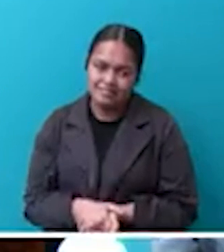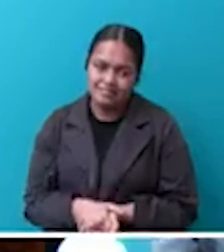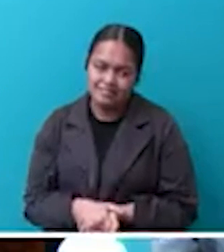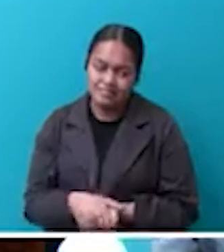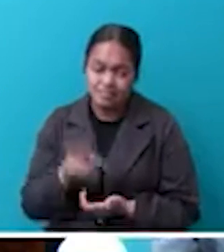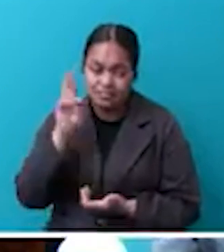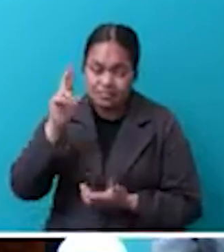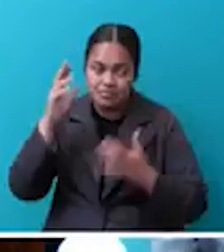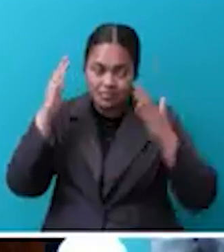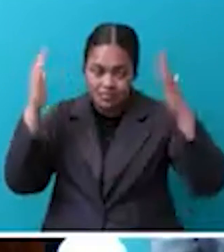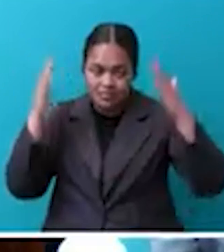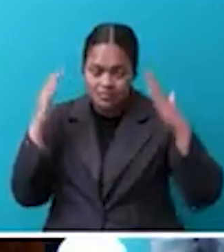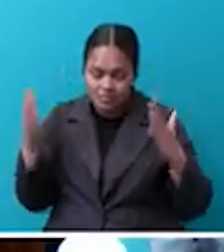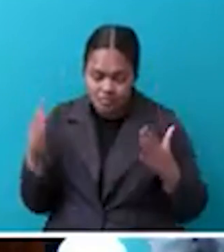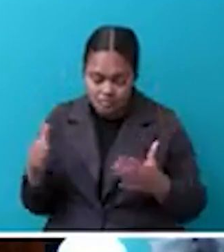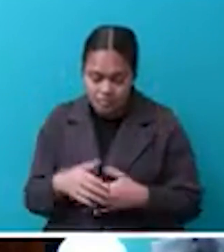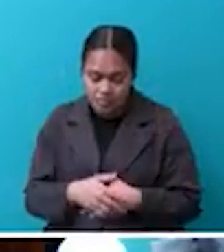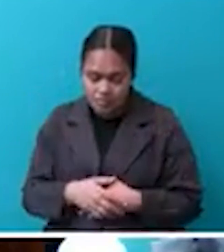Mr. Speaker,